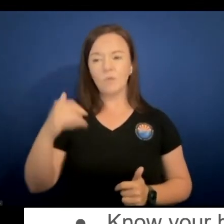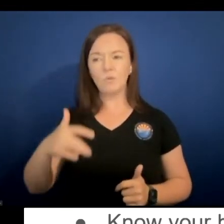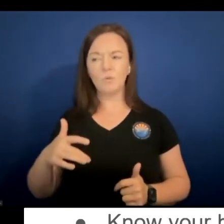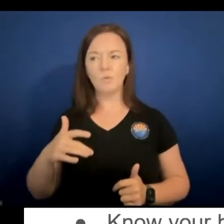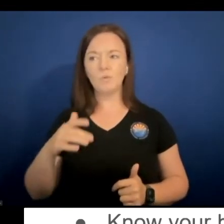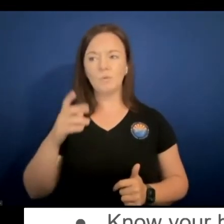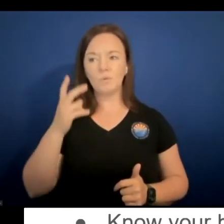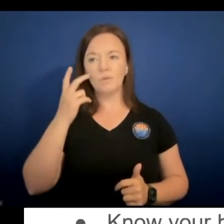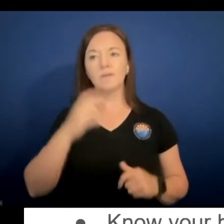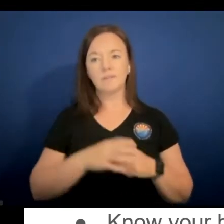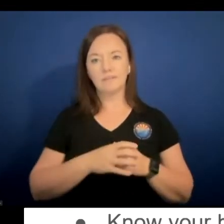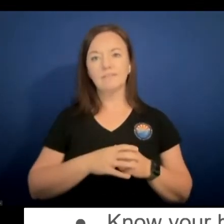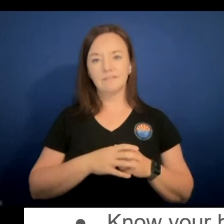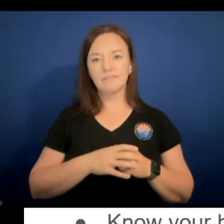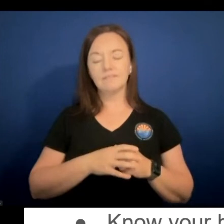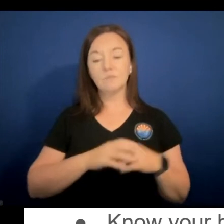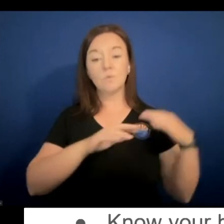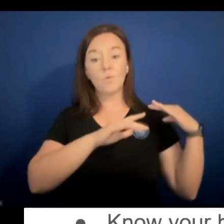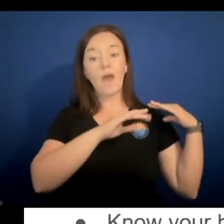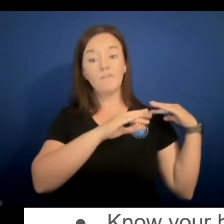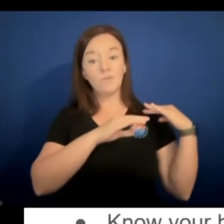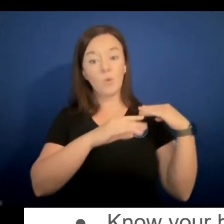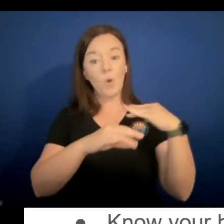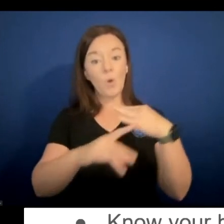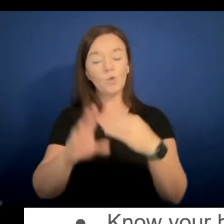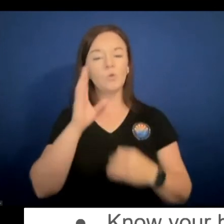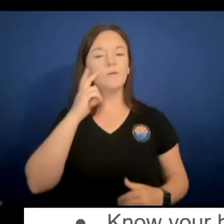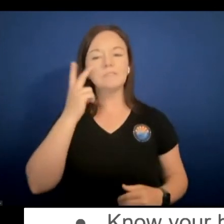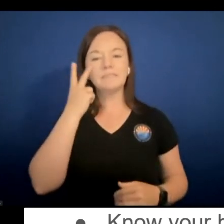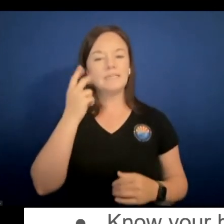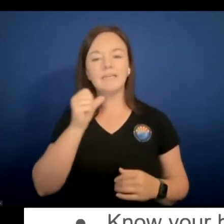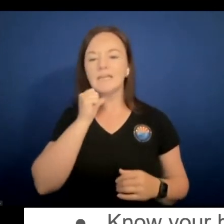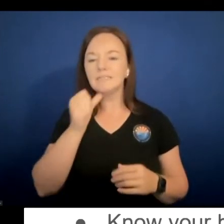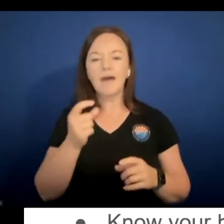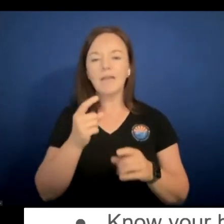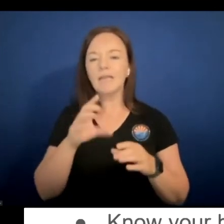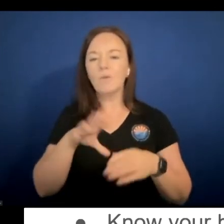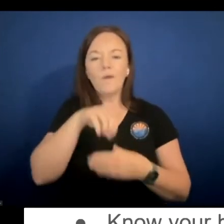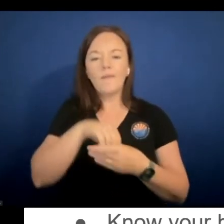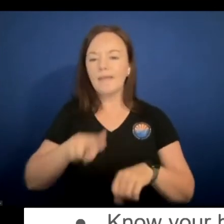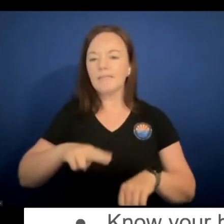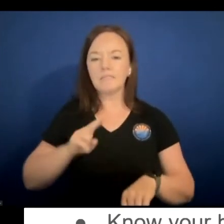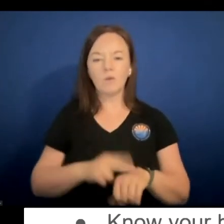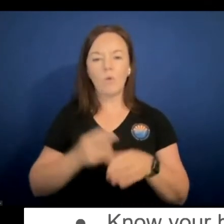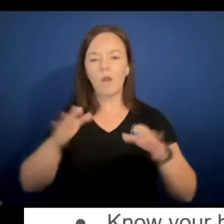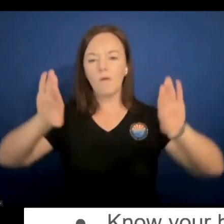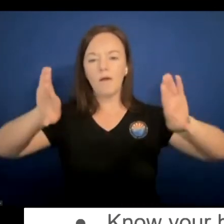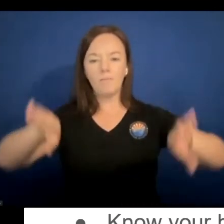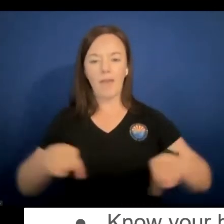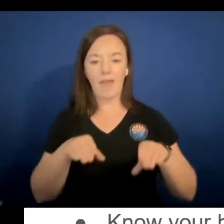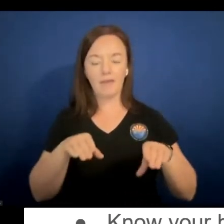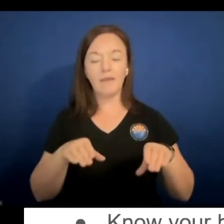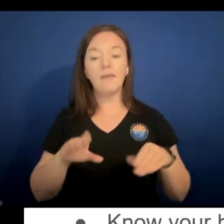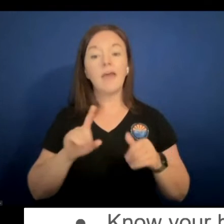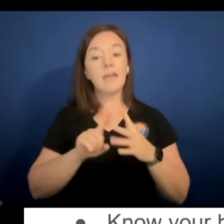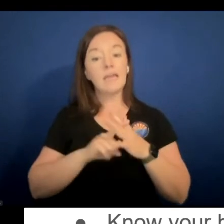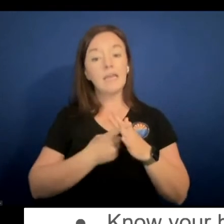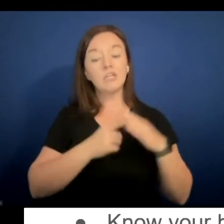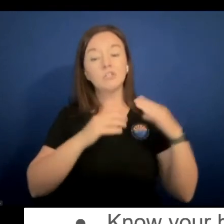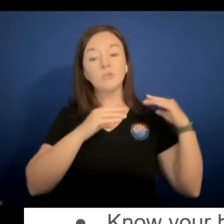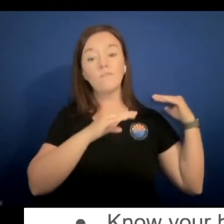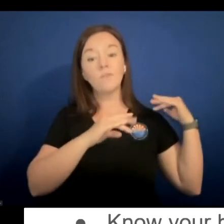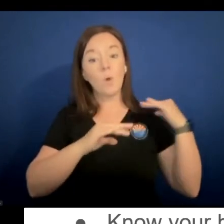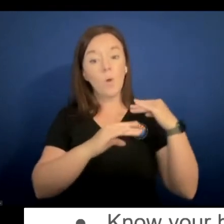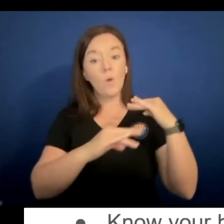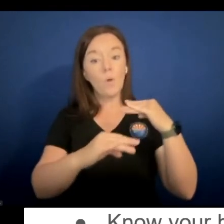the normal flood channel, which means on the side of the banks. And those first flows, I will tell you, it moves